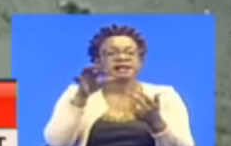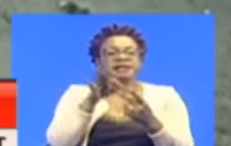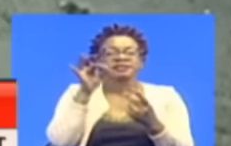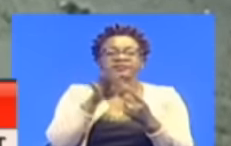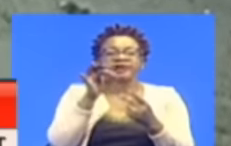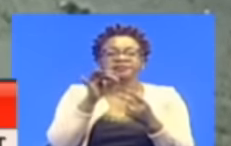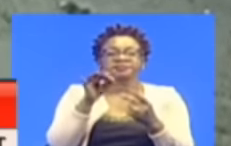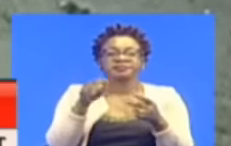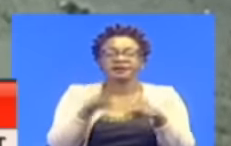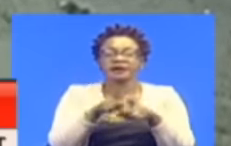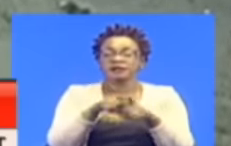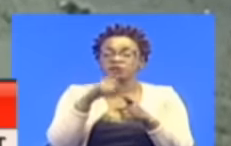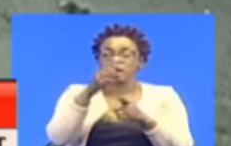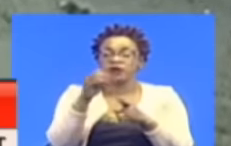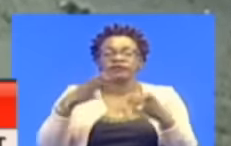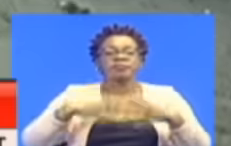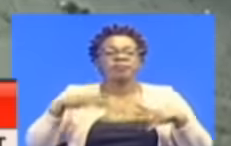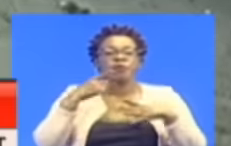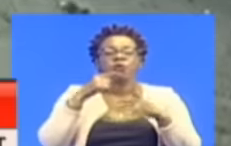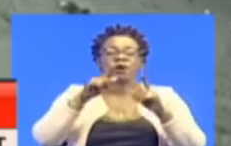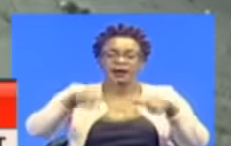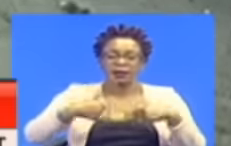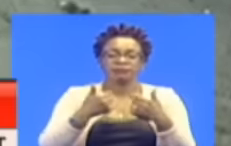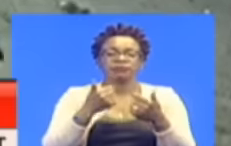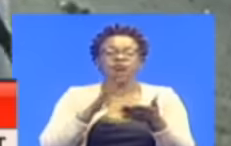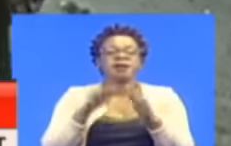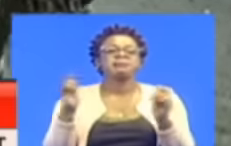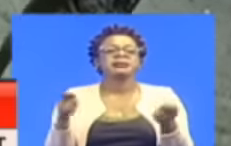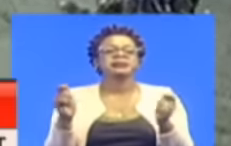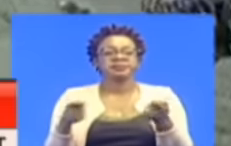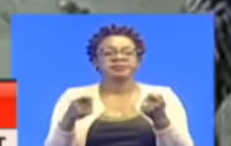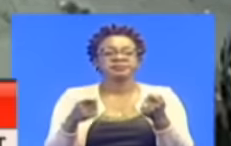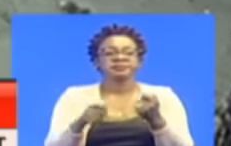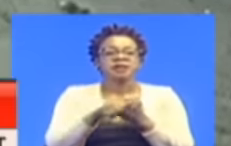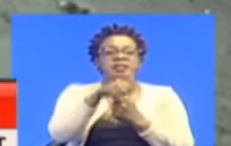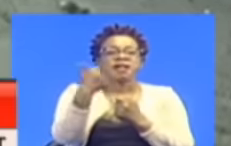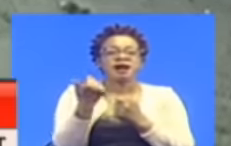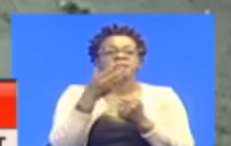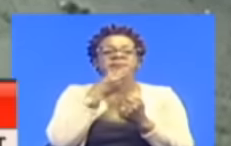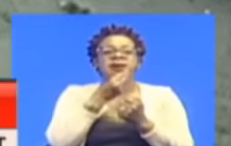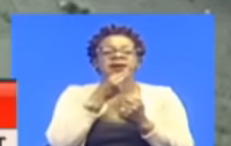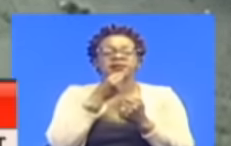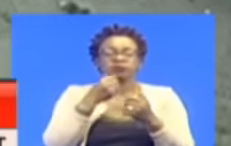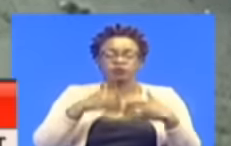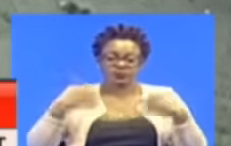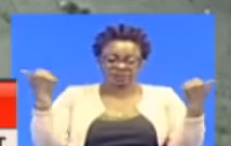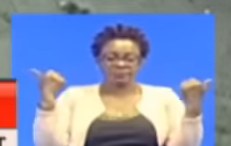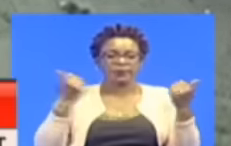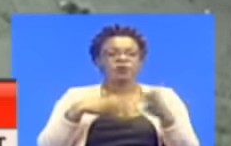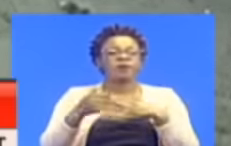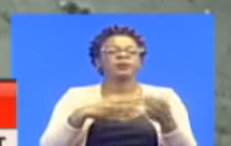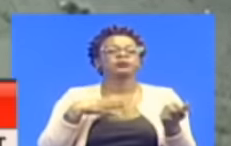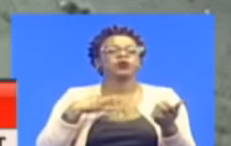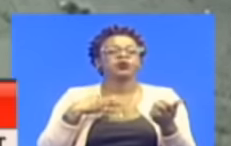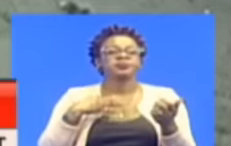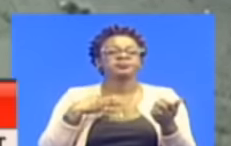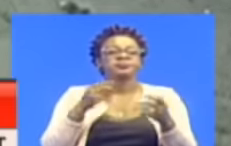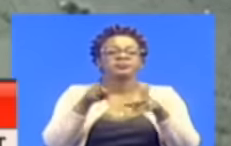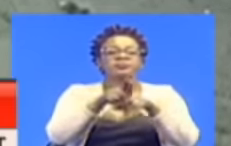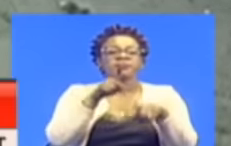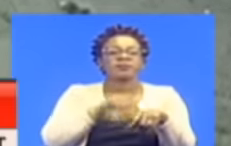Ganga, one of the people who claimed to be medicine men. The other man would later on strip naked. At the same time, the vehicle